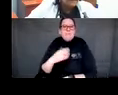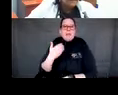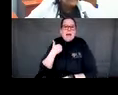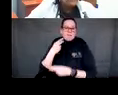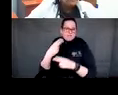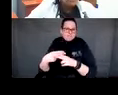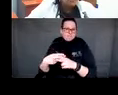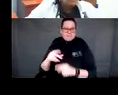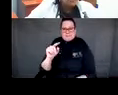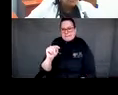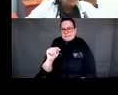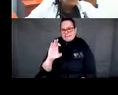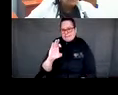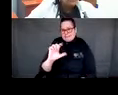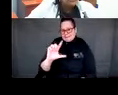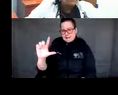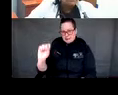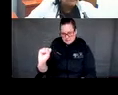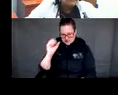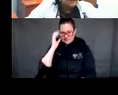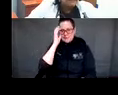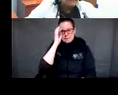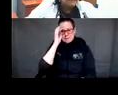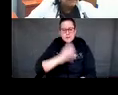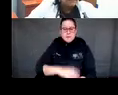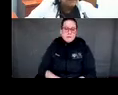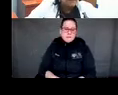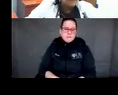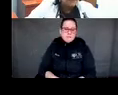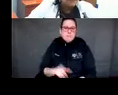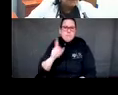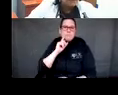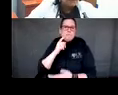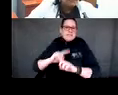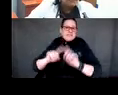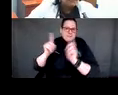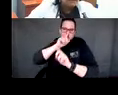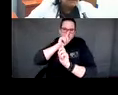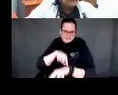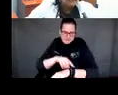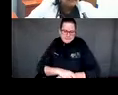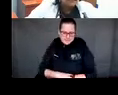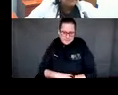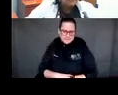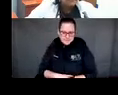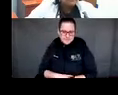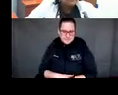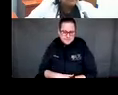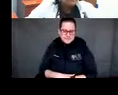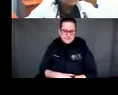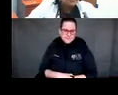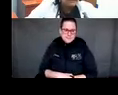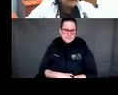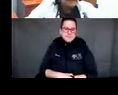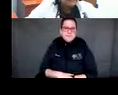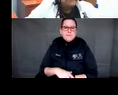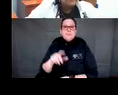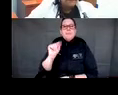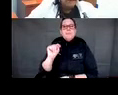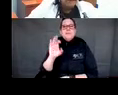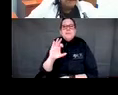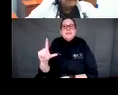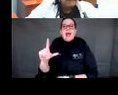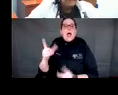vaccine is that you also want to induce different kinds of immune cells called T cells to circulate and